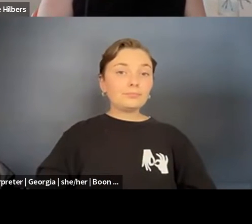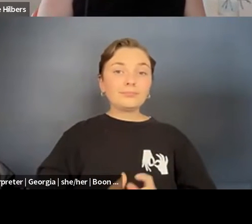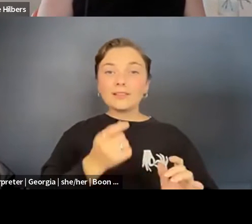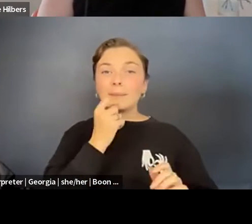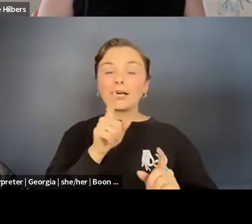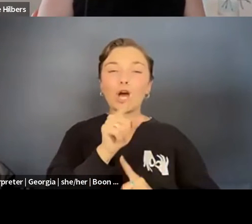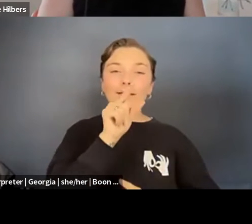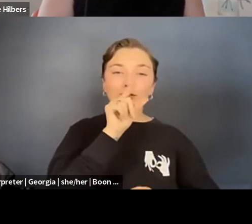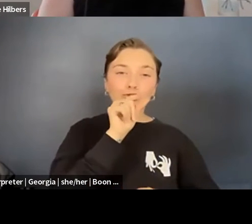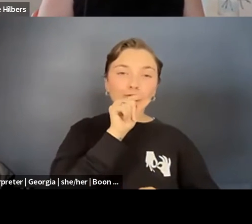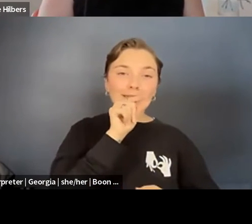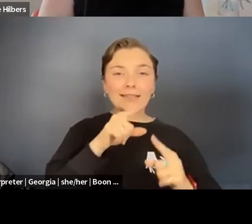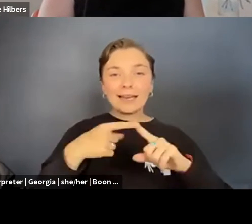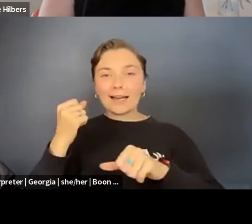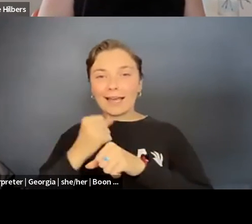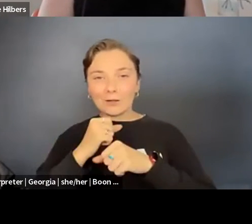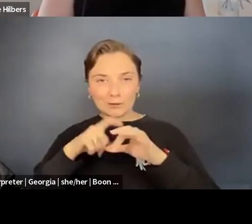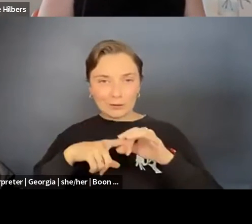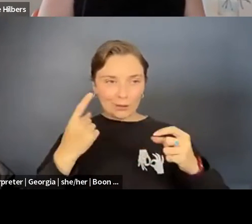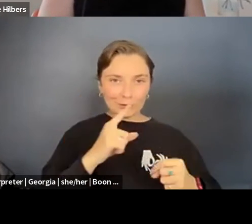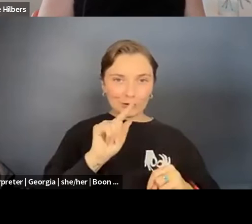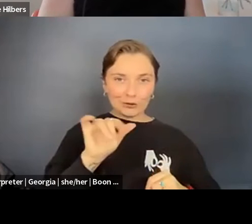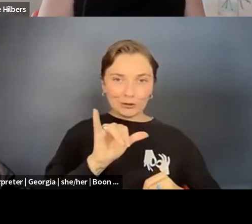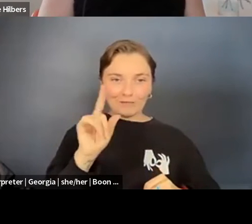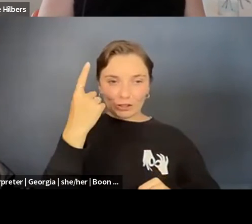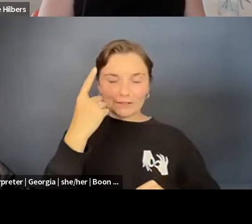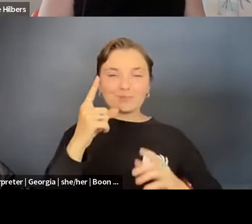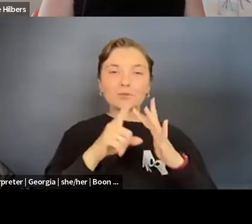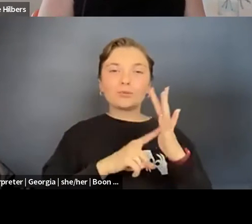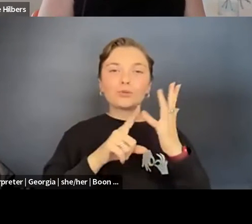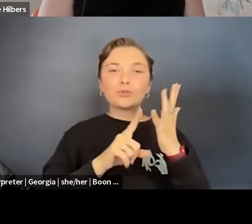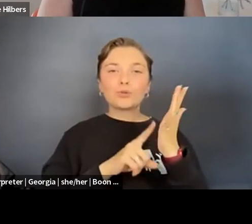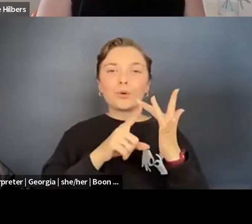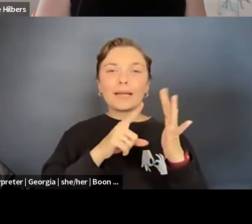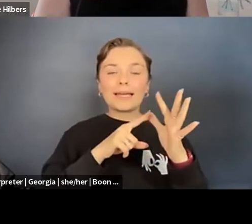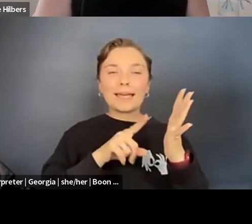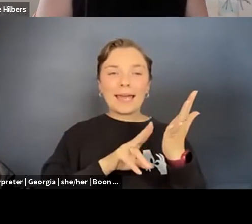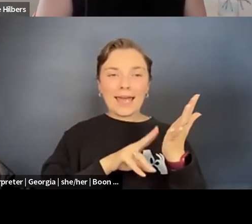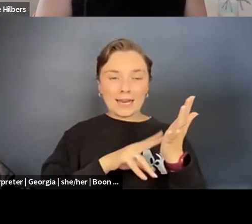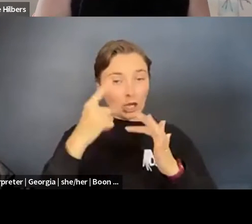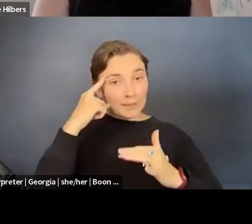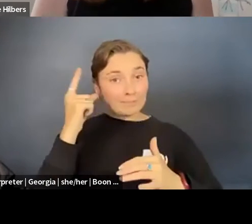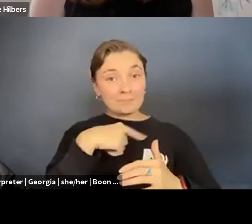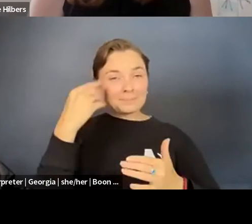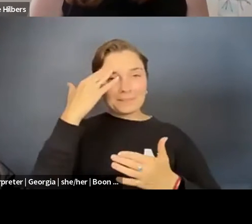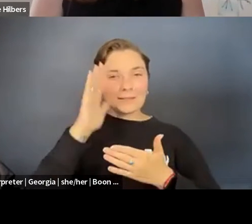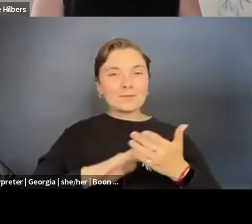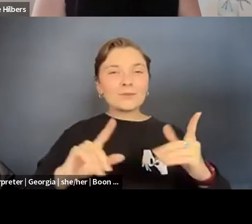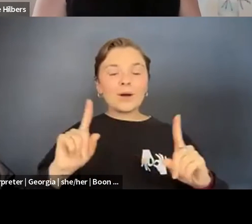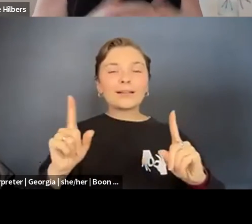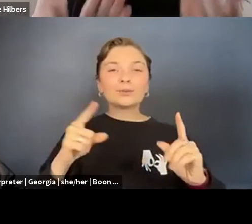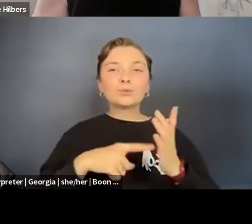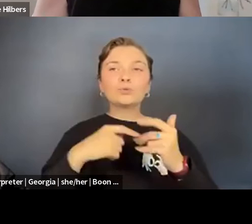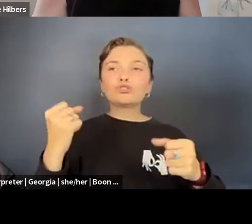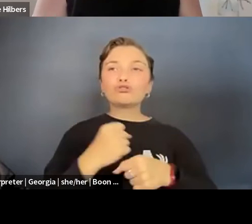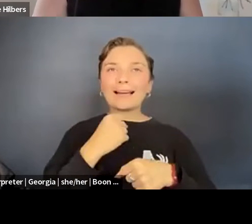egg question for you, Julieanne. Well, I think that the experience that we've had around that is creating